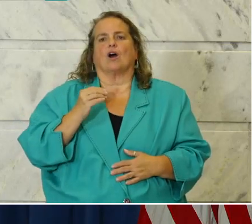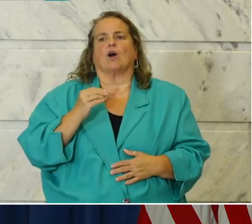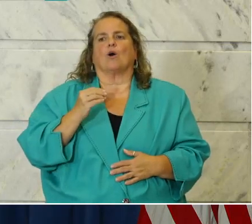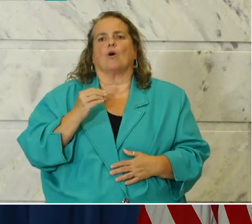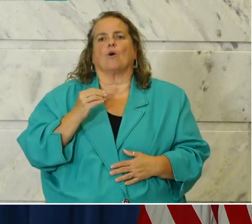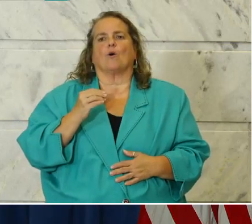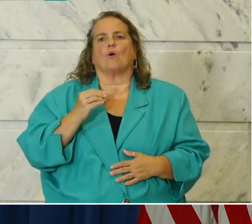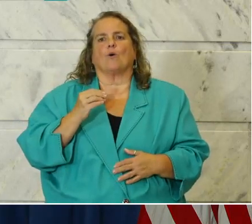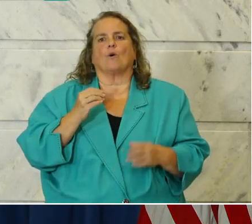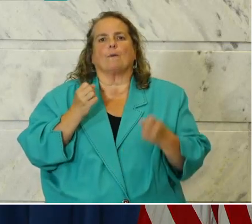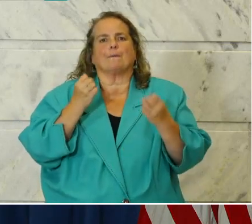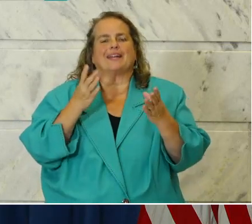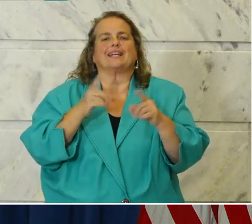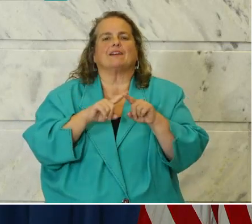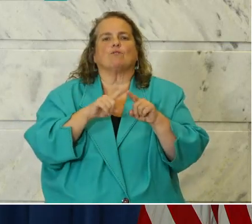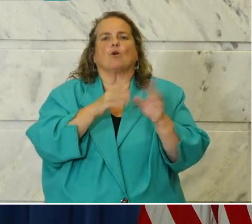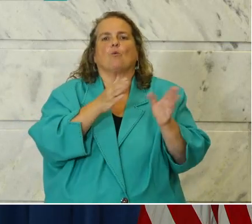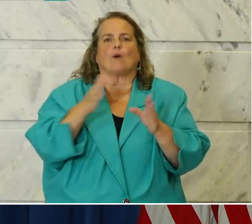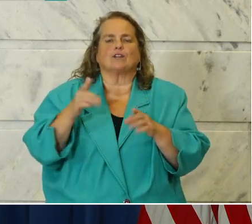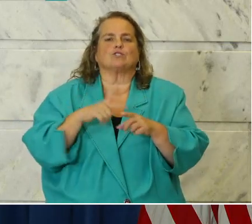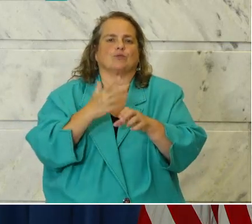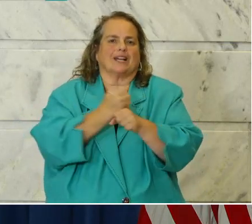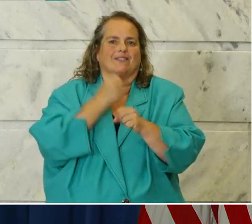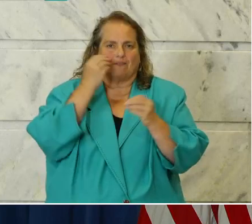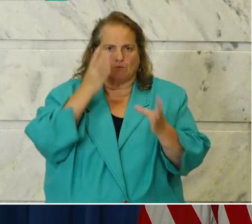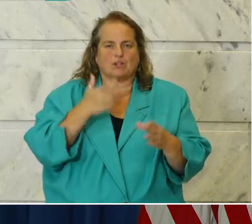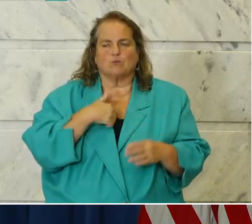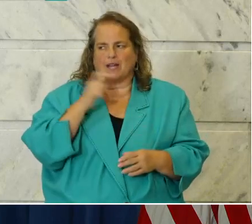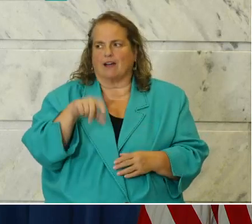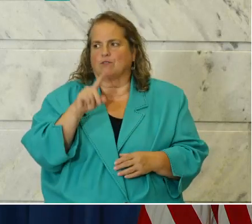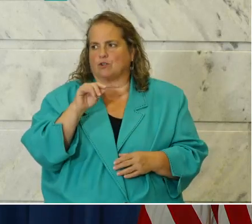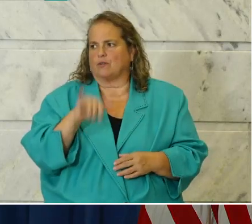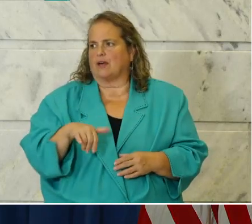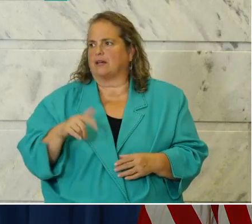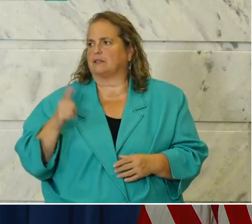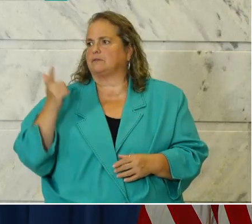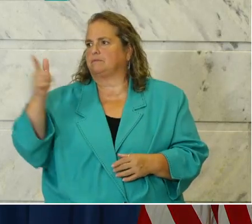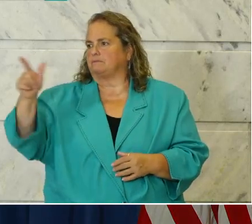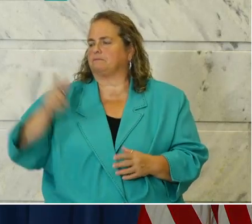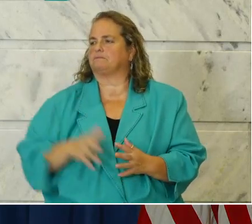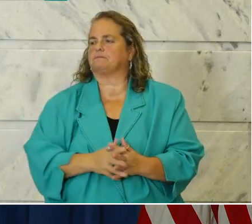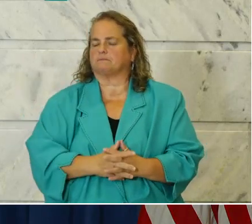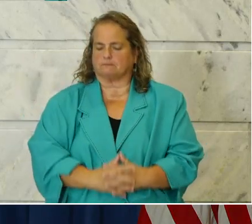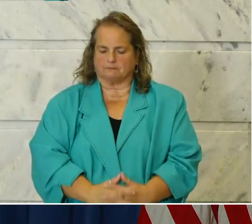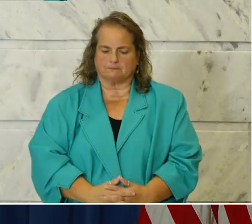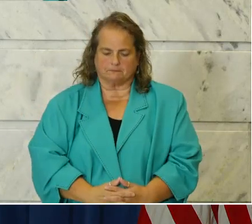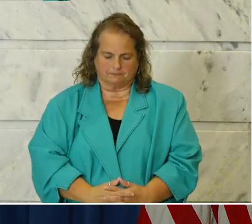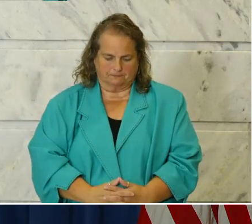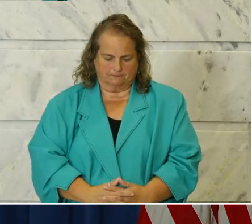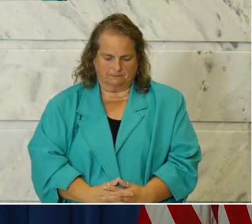and so many other ways of getting information. Joe, and then Karen, and then Mike.